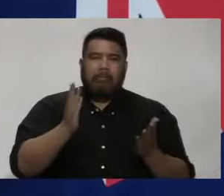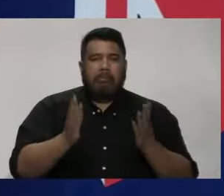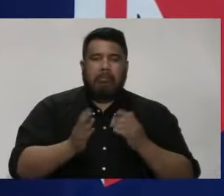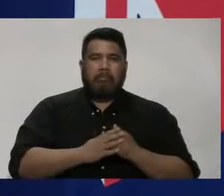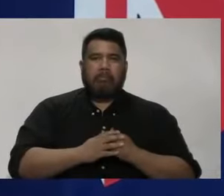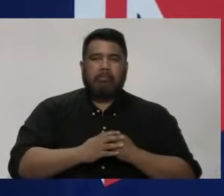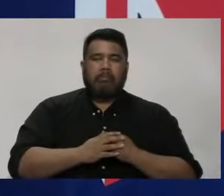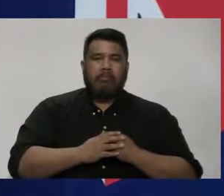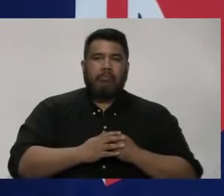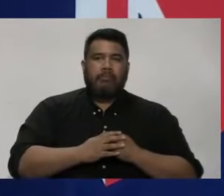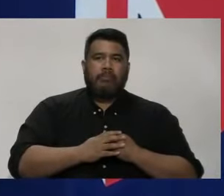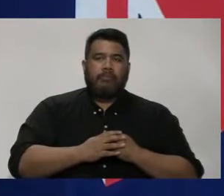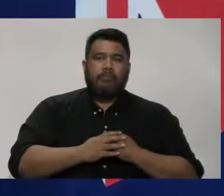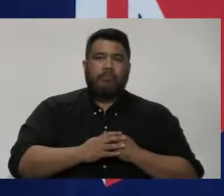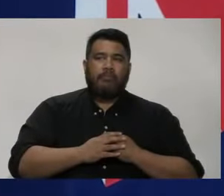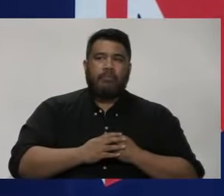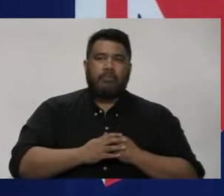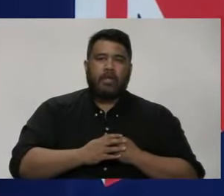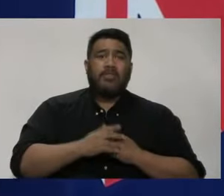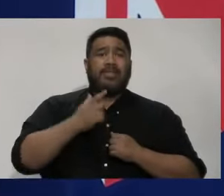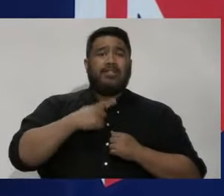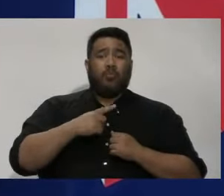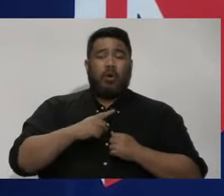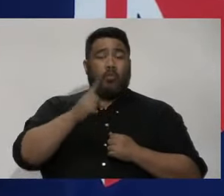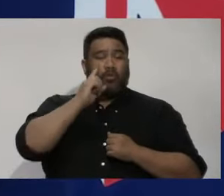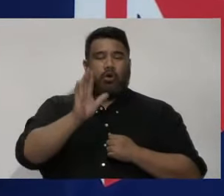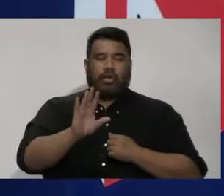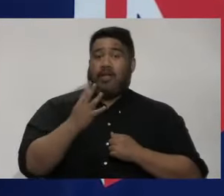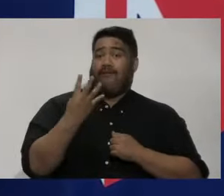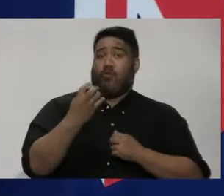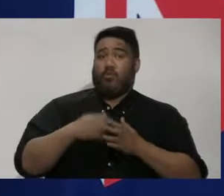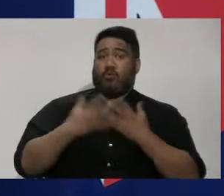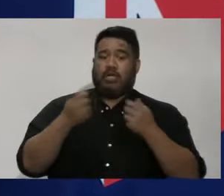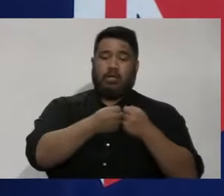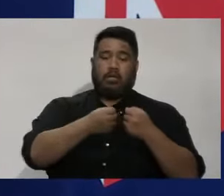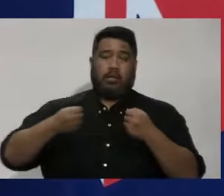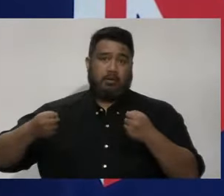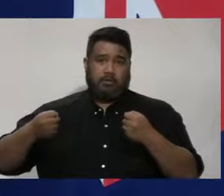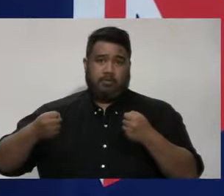we'll take ourselves for an extra 4 days, which, keep in mind, takes in two